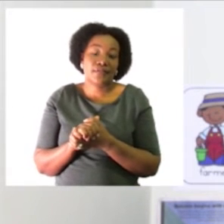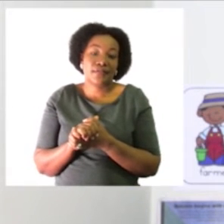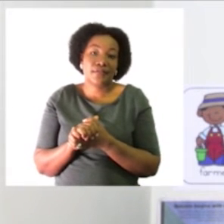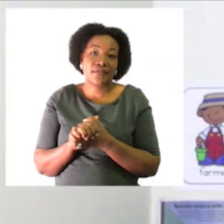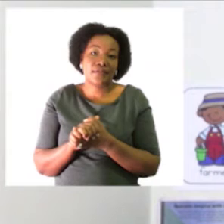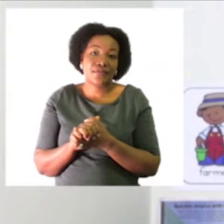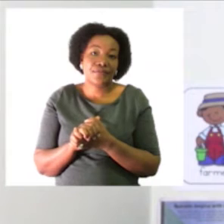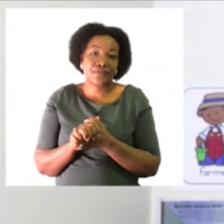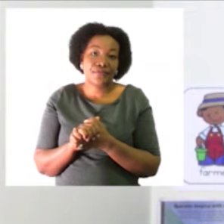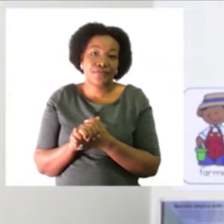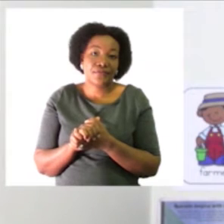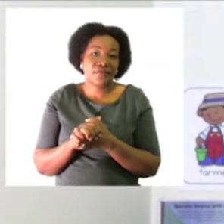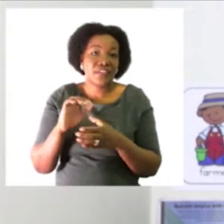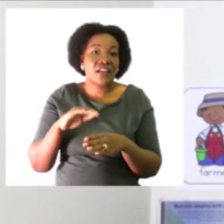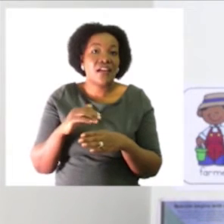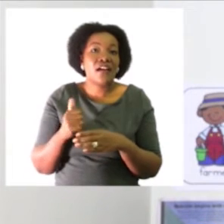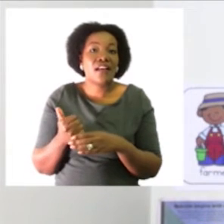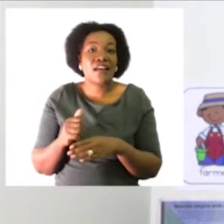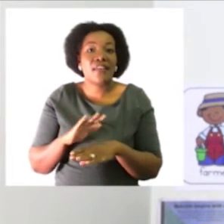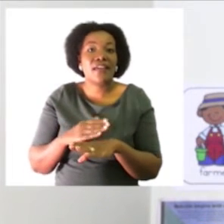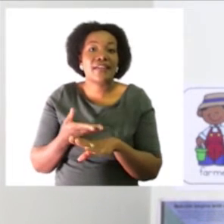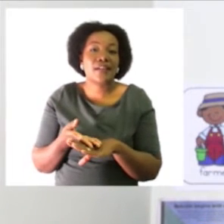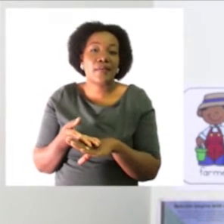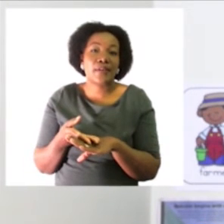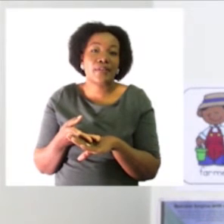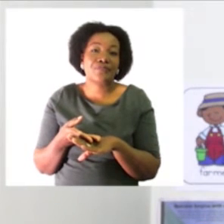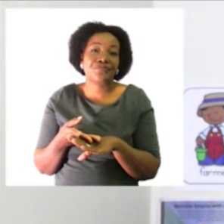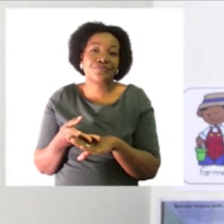All right? Let's have another example.